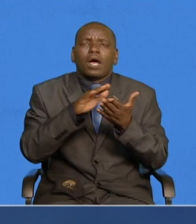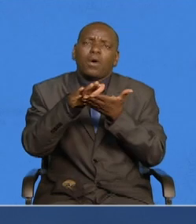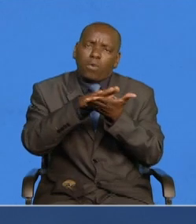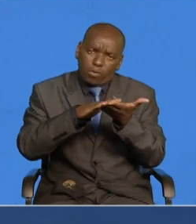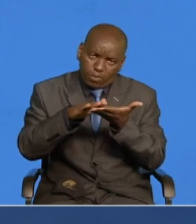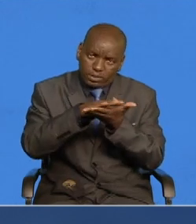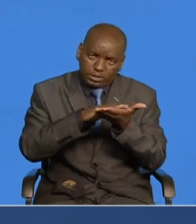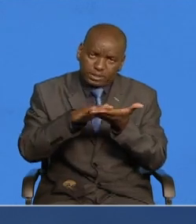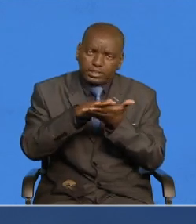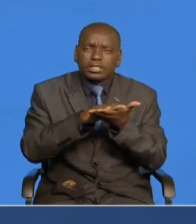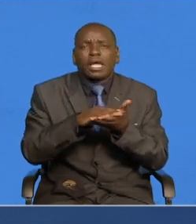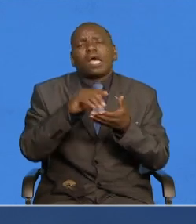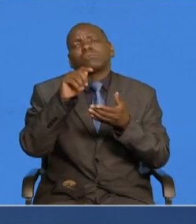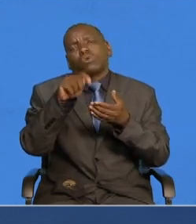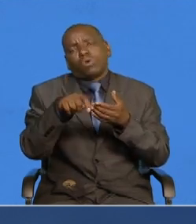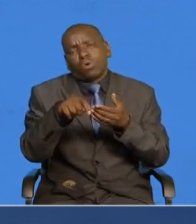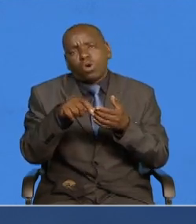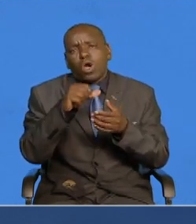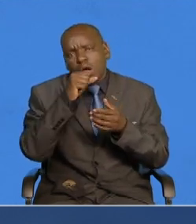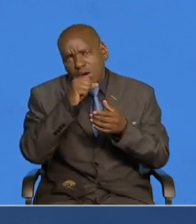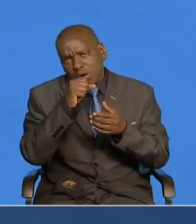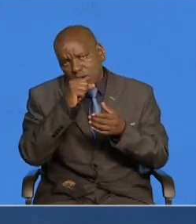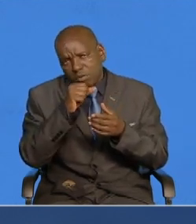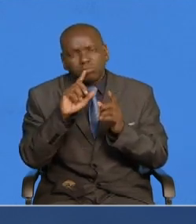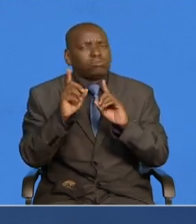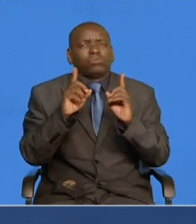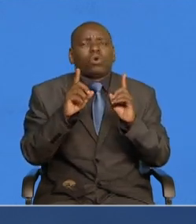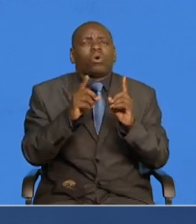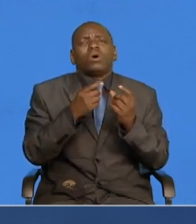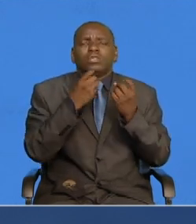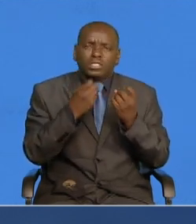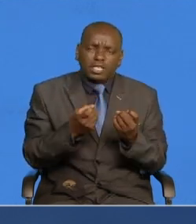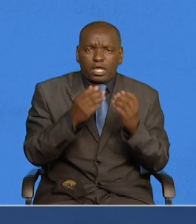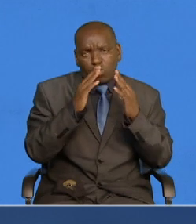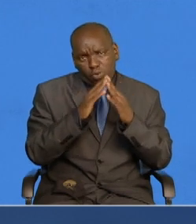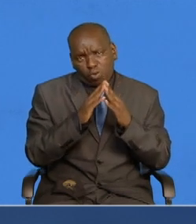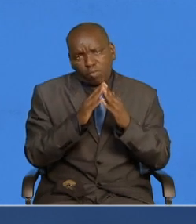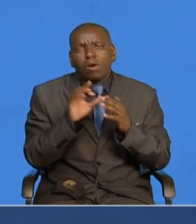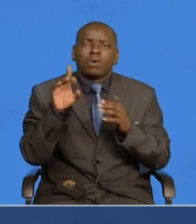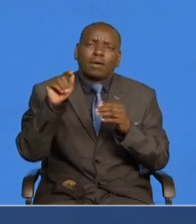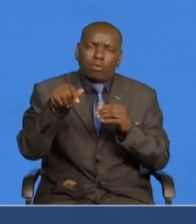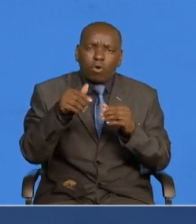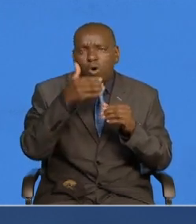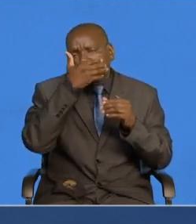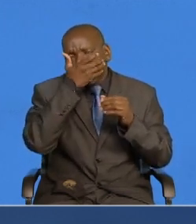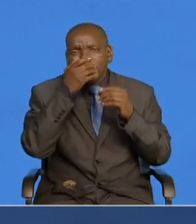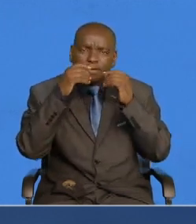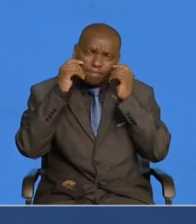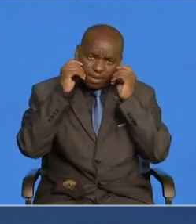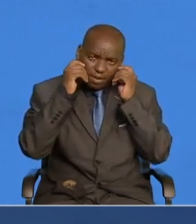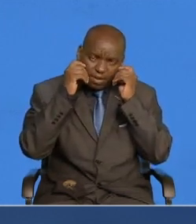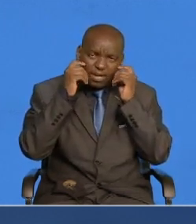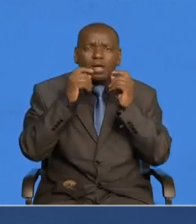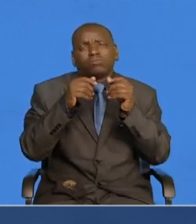hand hygiene that we talk about a lot, cough etiquette, staying home if unwell, wearing a face mask